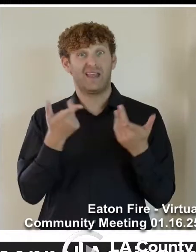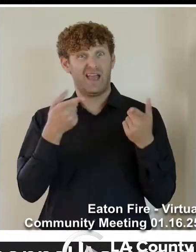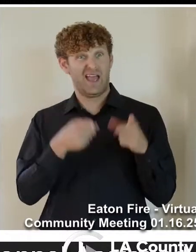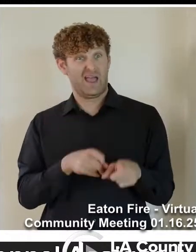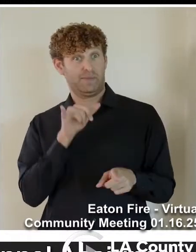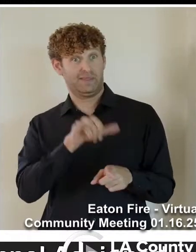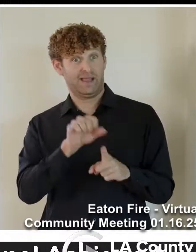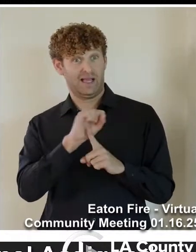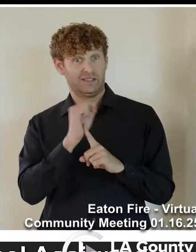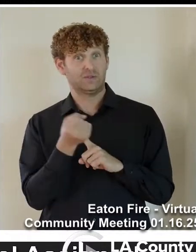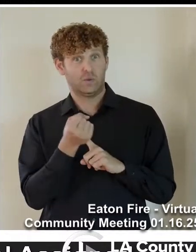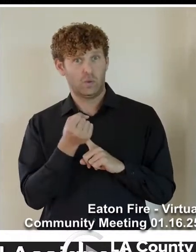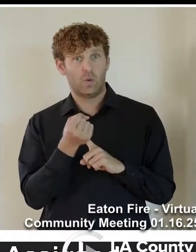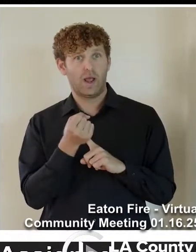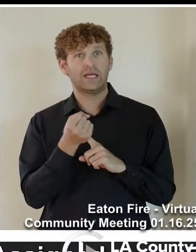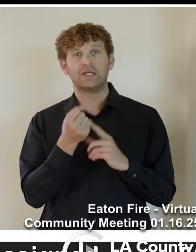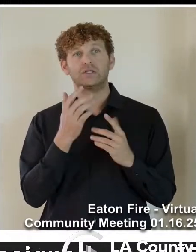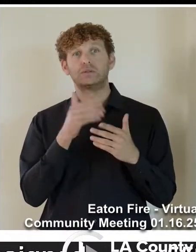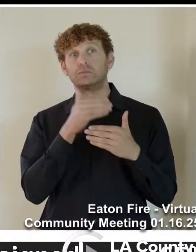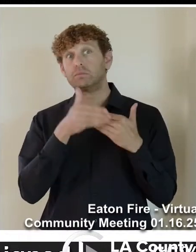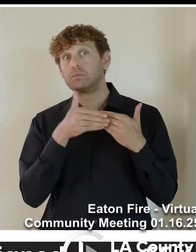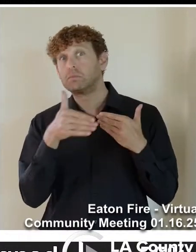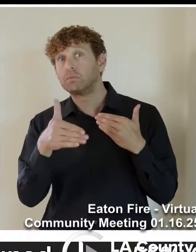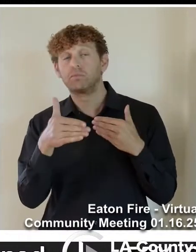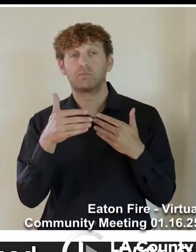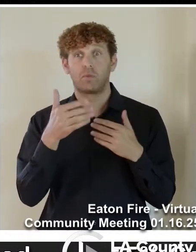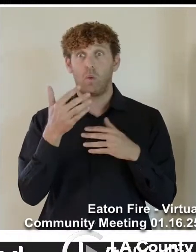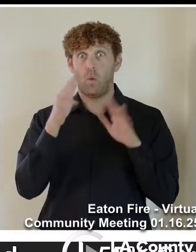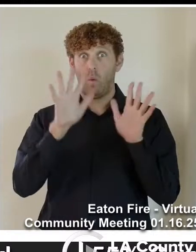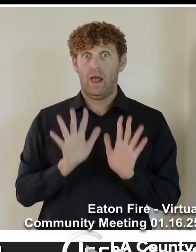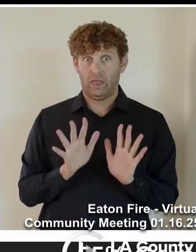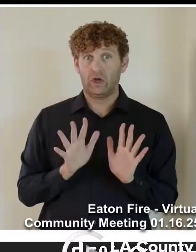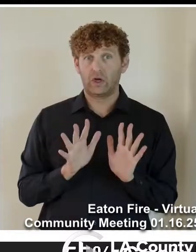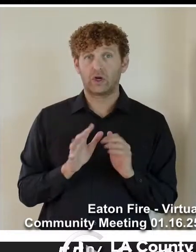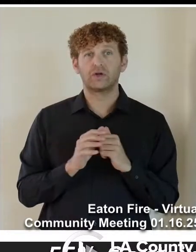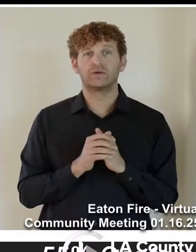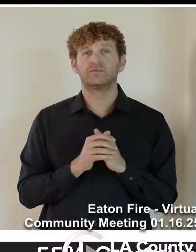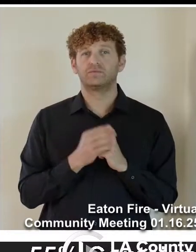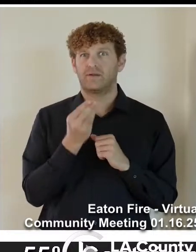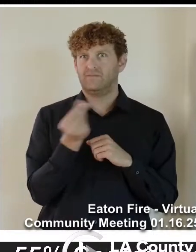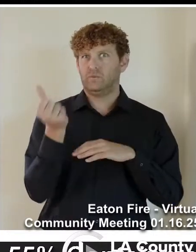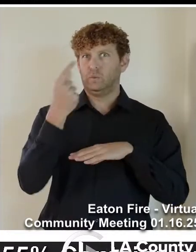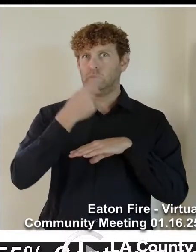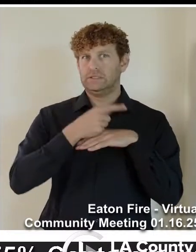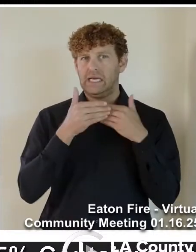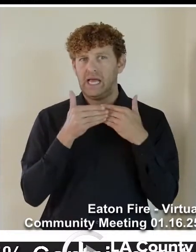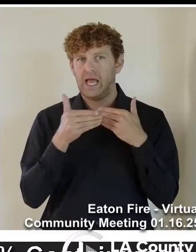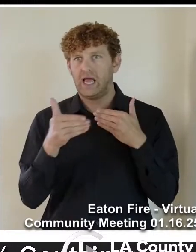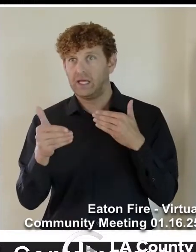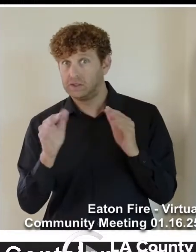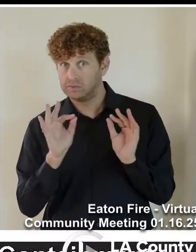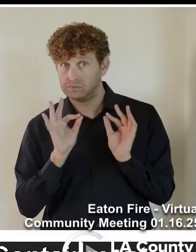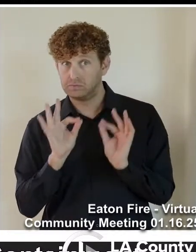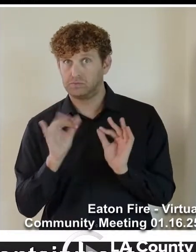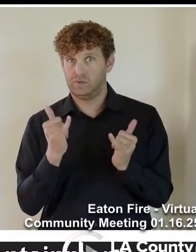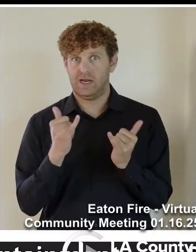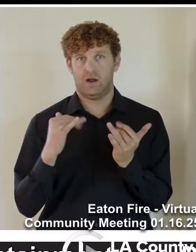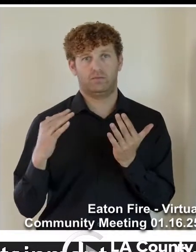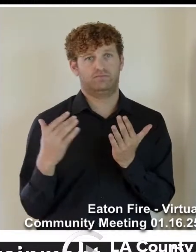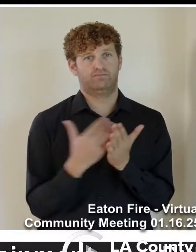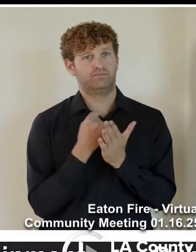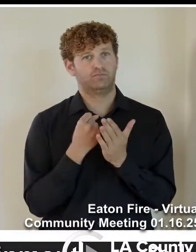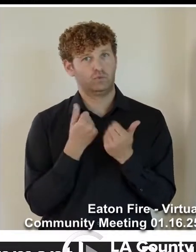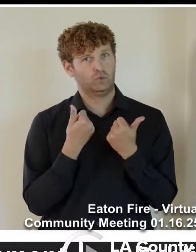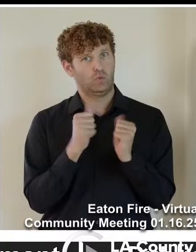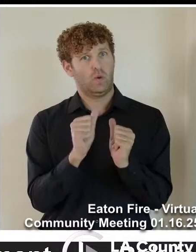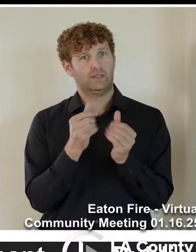next, but we do have some favorable weather, at least for the next couple of days, that we're trying to take advantage of that and get this buttoned up and mitigated as quickly as we